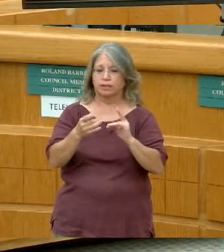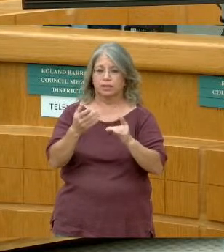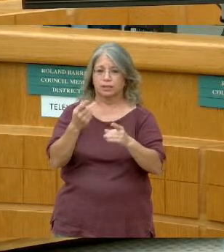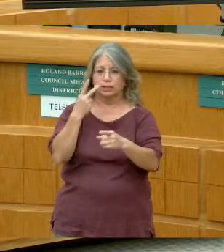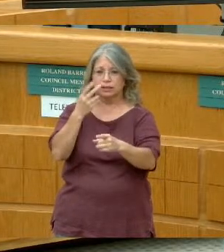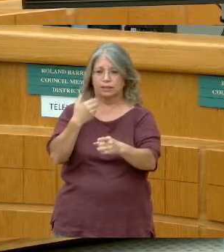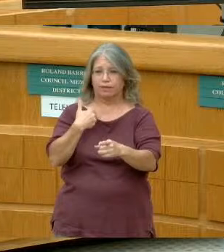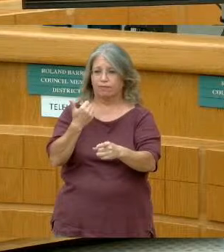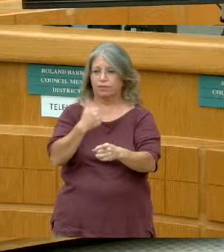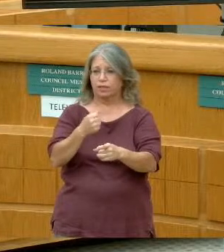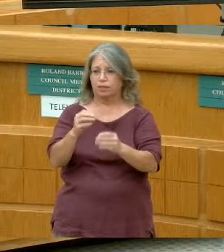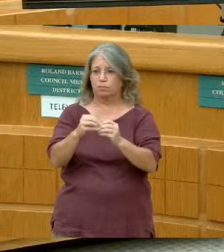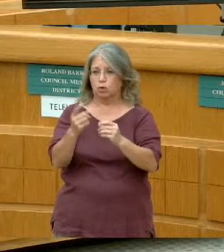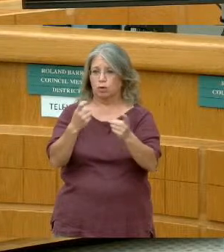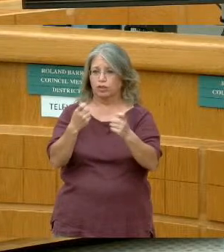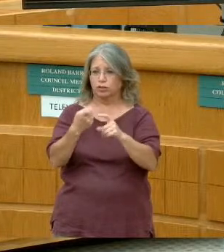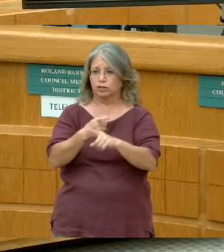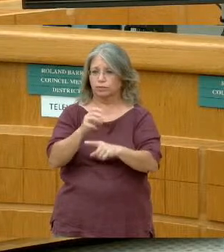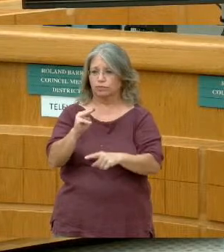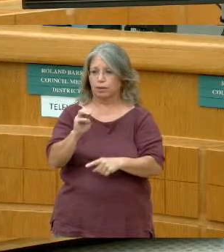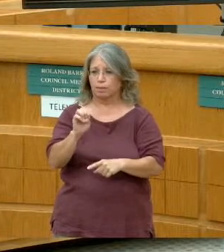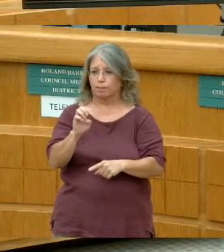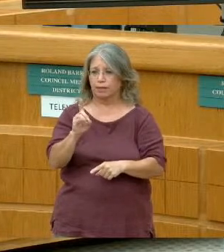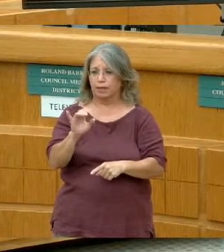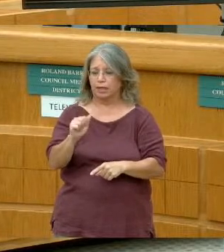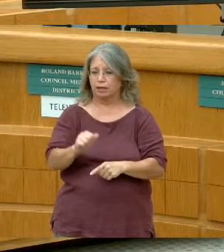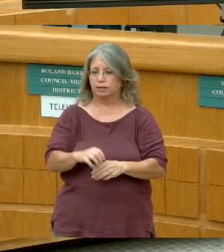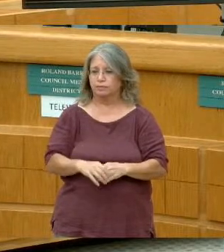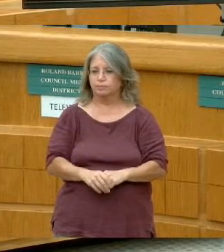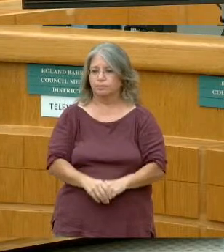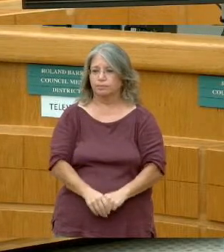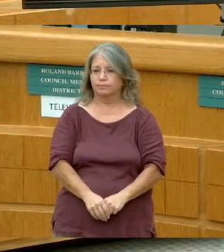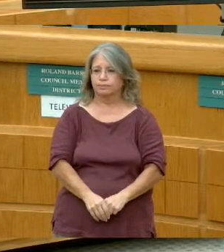questions aside from the ones we just answered from the media.